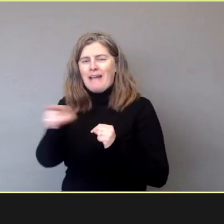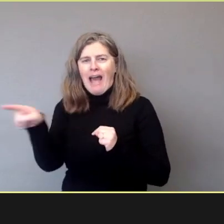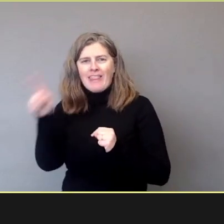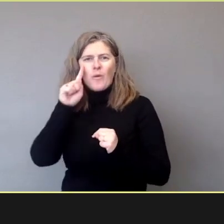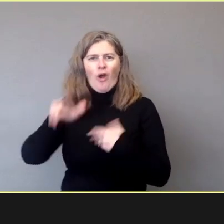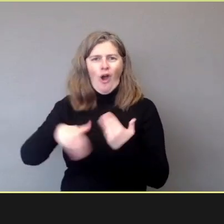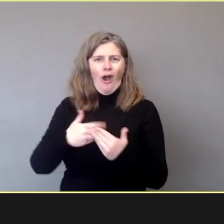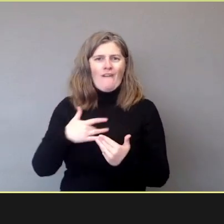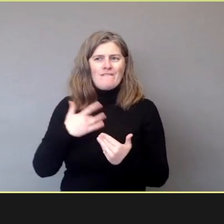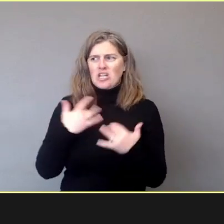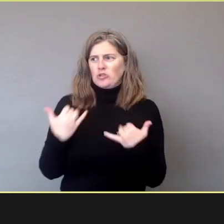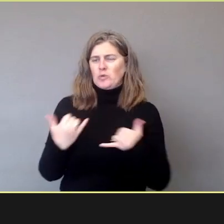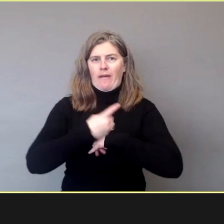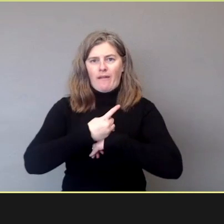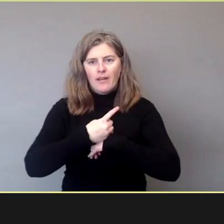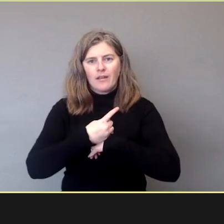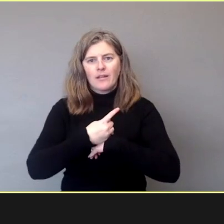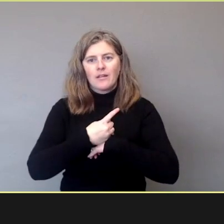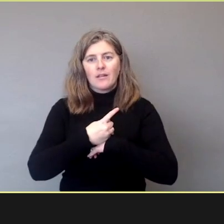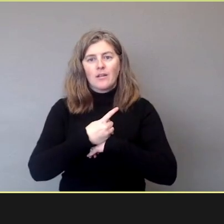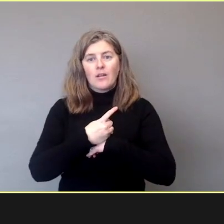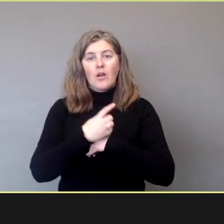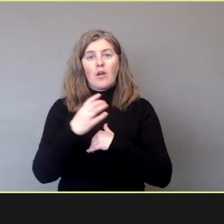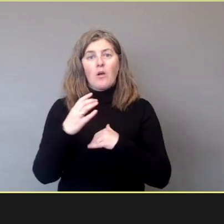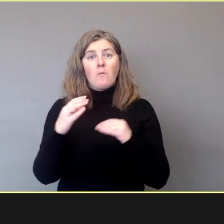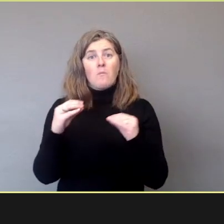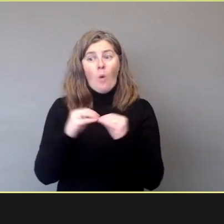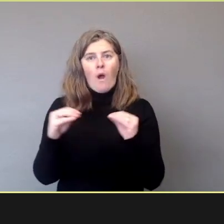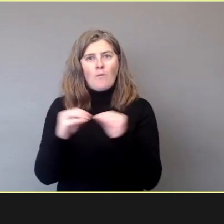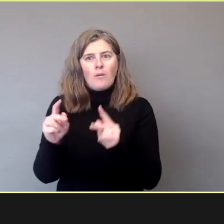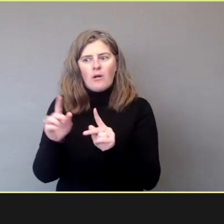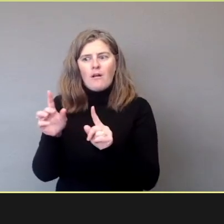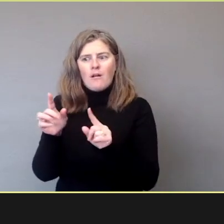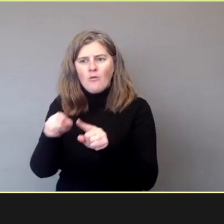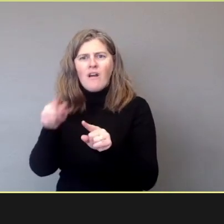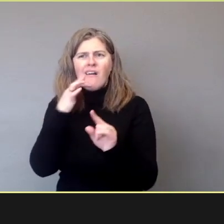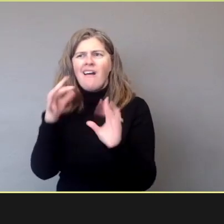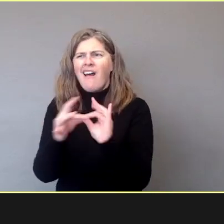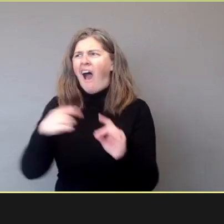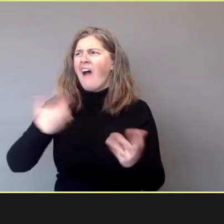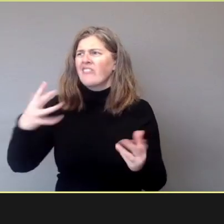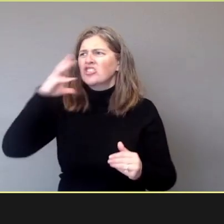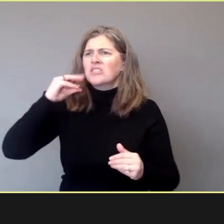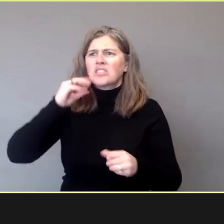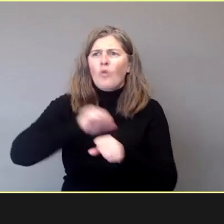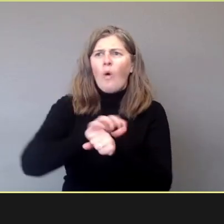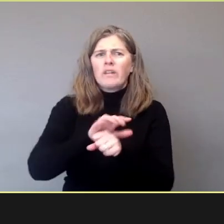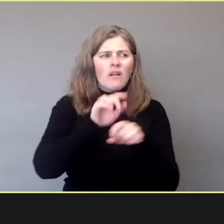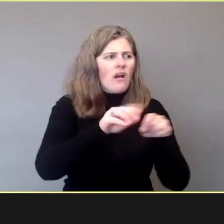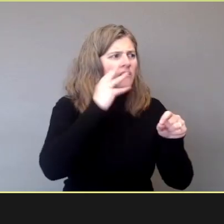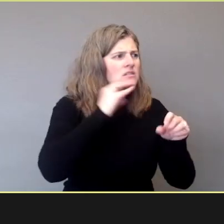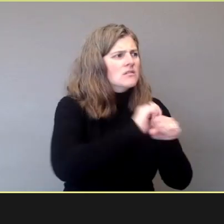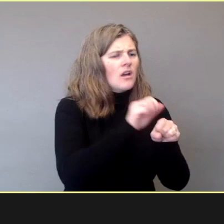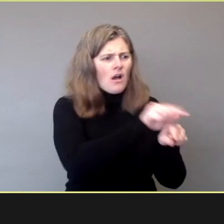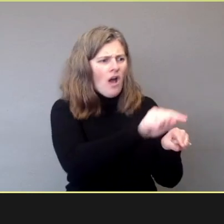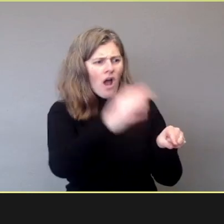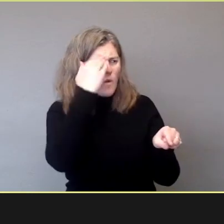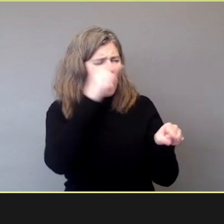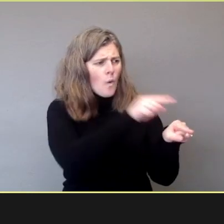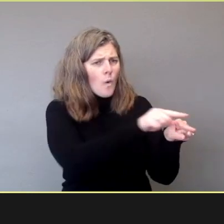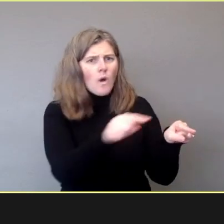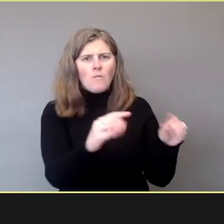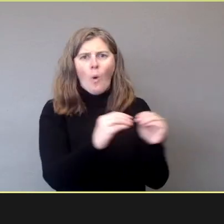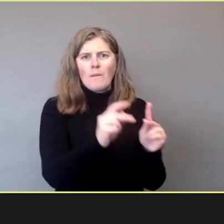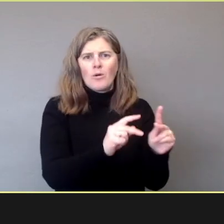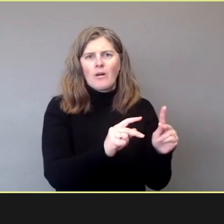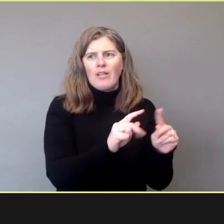position today of knowing more people who've had COVID in the past month ourselves, knowing them, than we've known